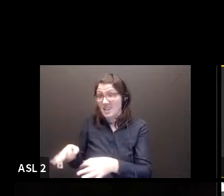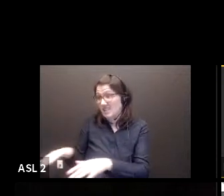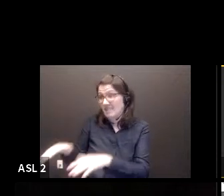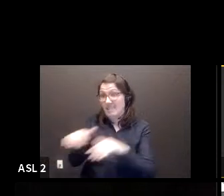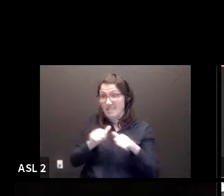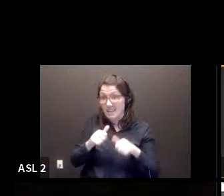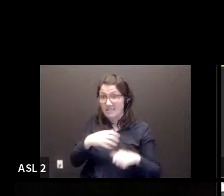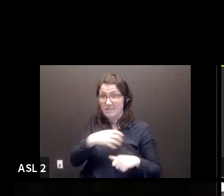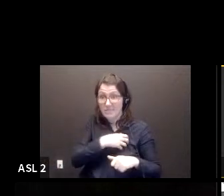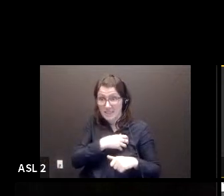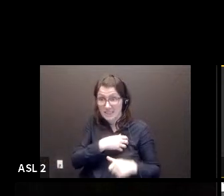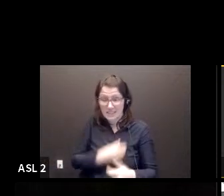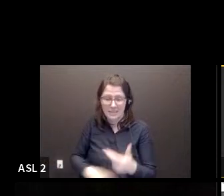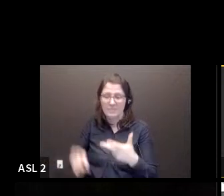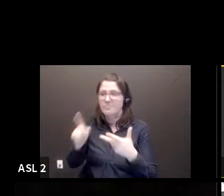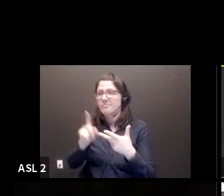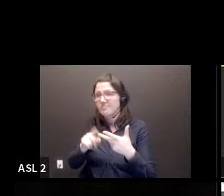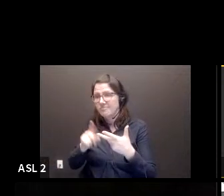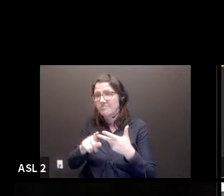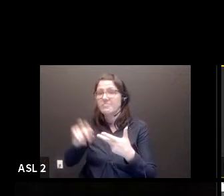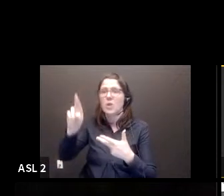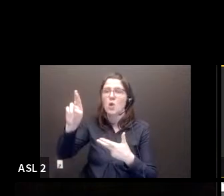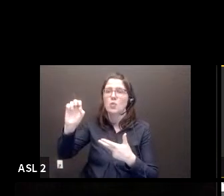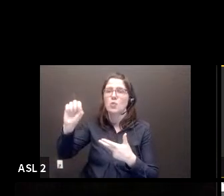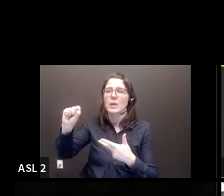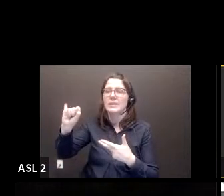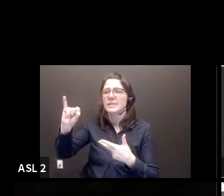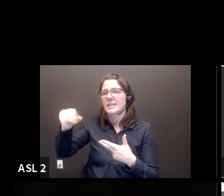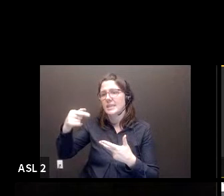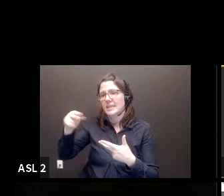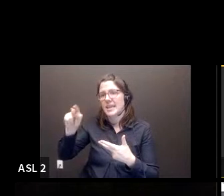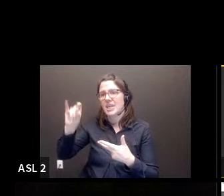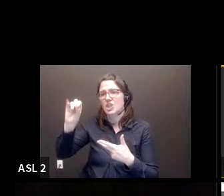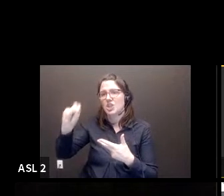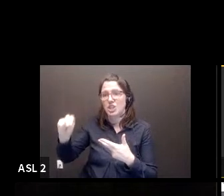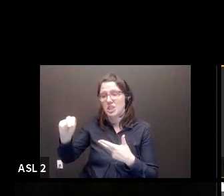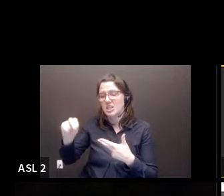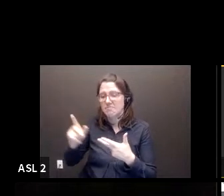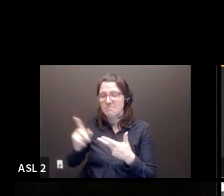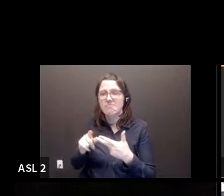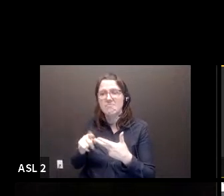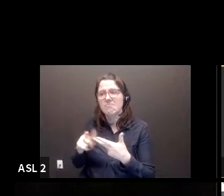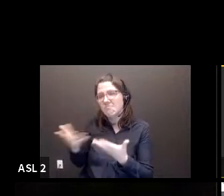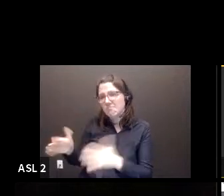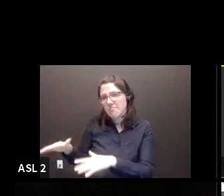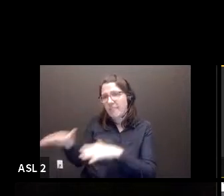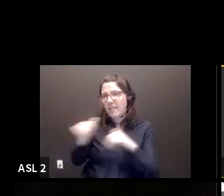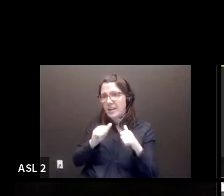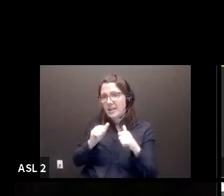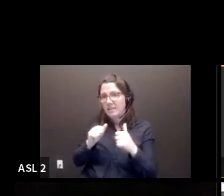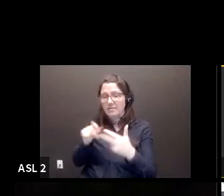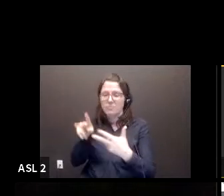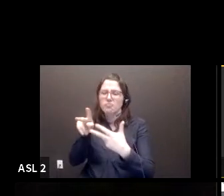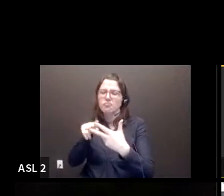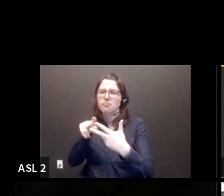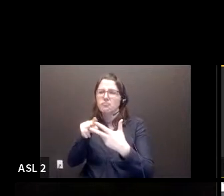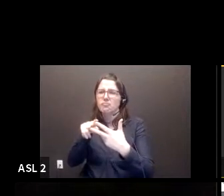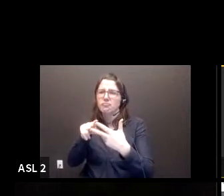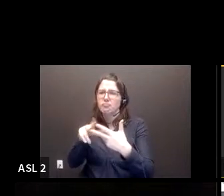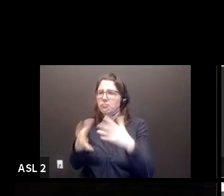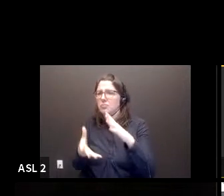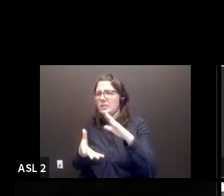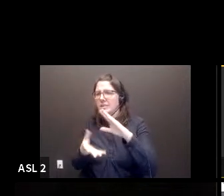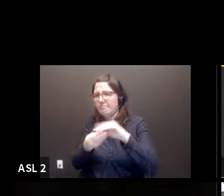as resignations within the organization that is a number traditional year over year that is well under 10 members